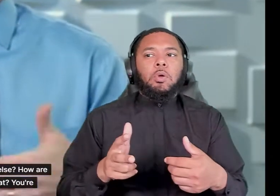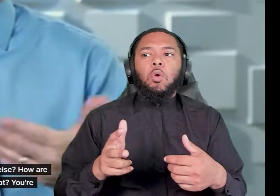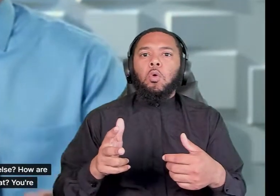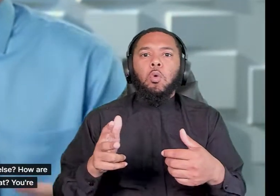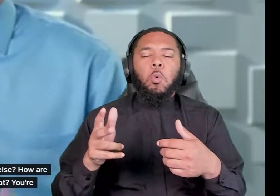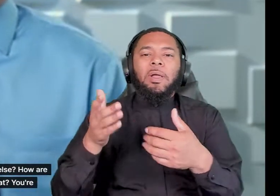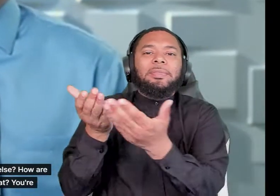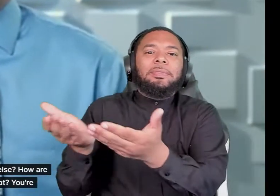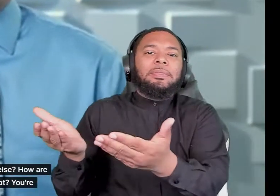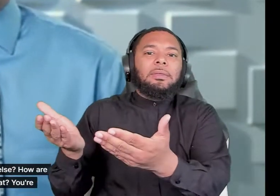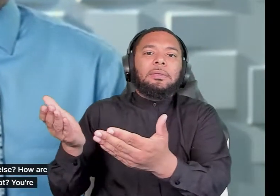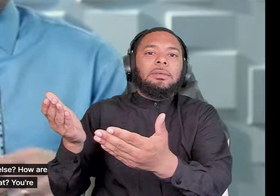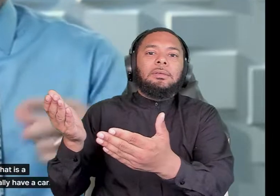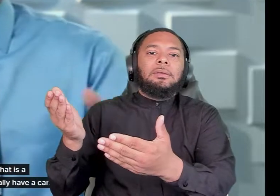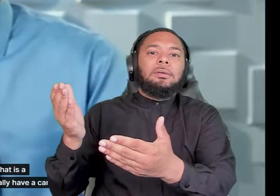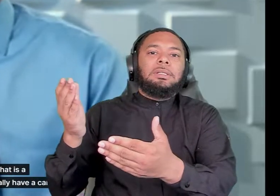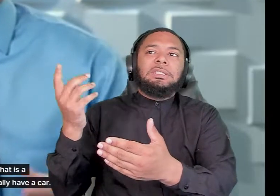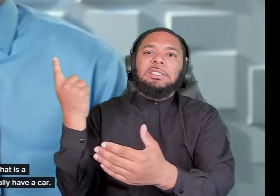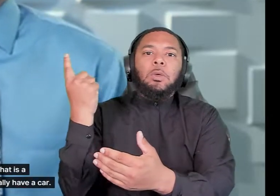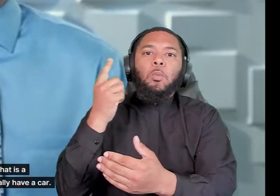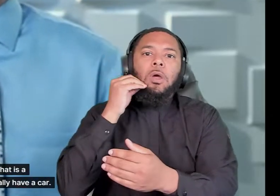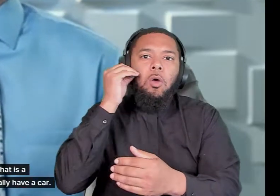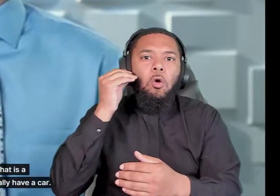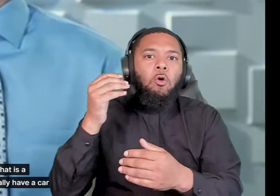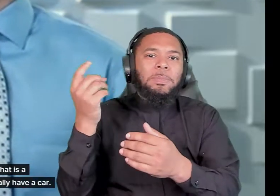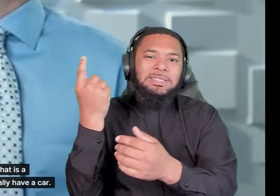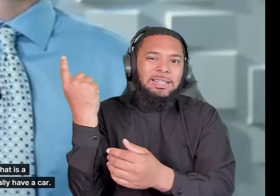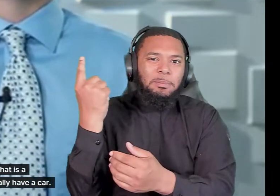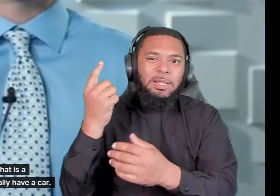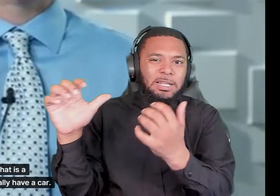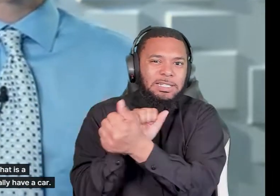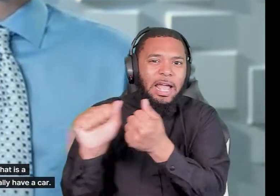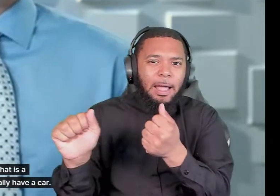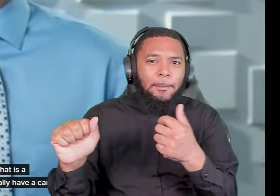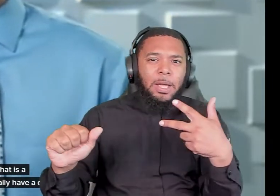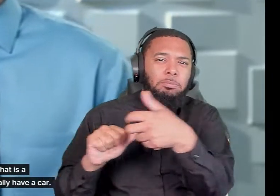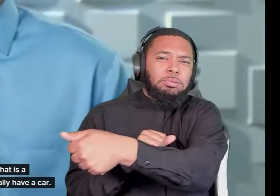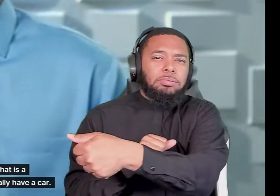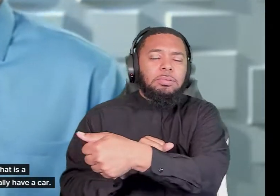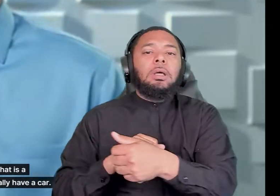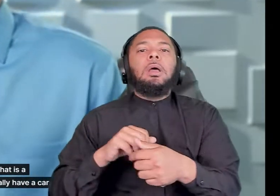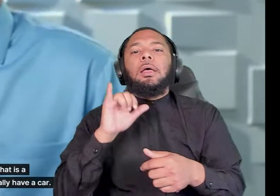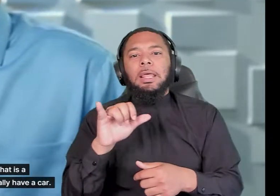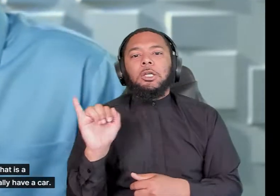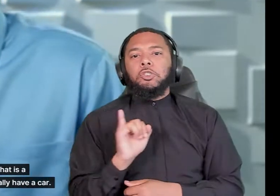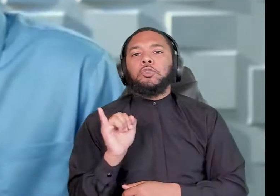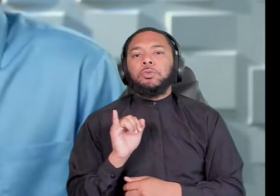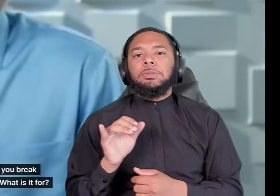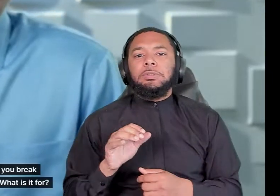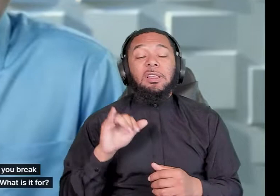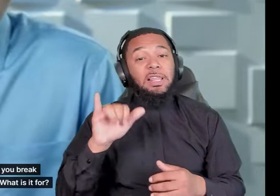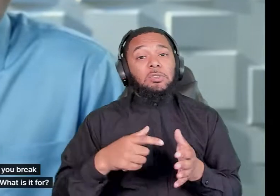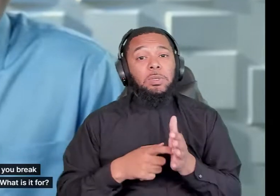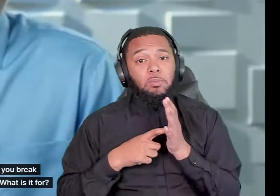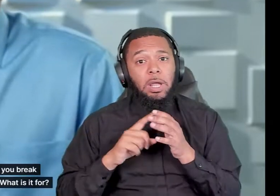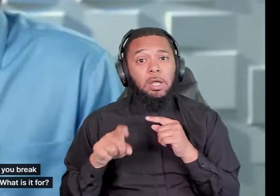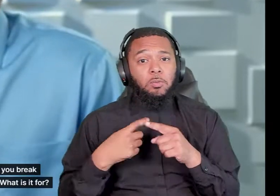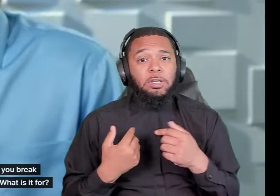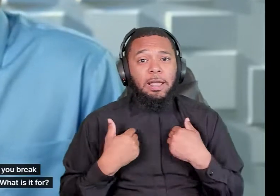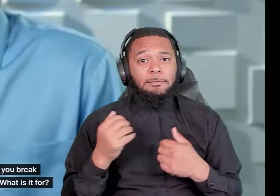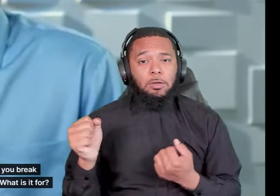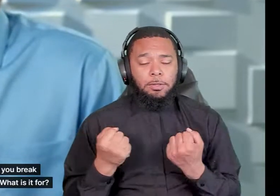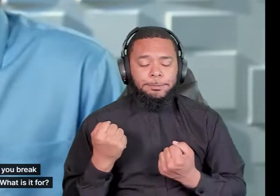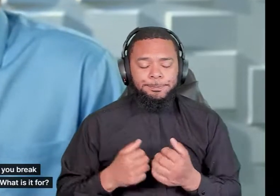else? How are you going to pay for that? You're responsible. And so that is a requirement when you actually have a car. So what